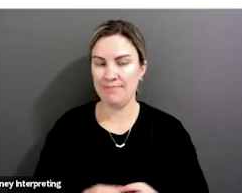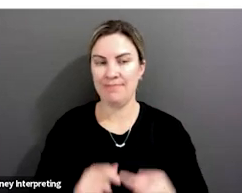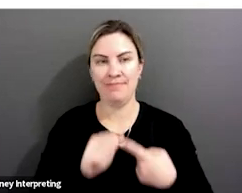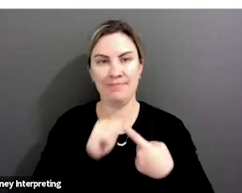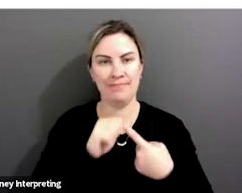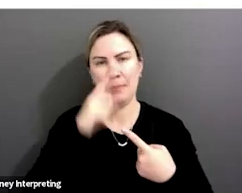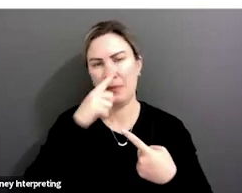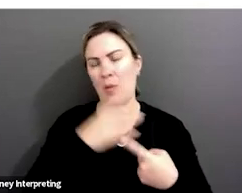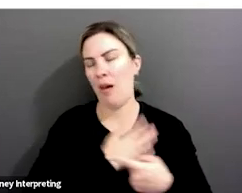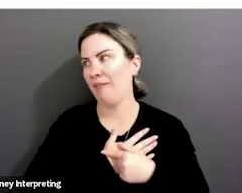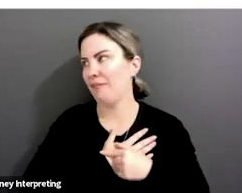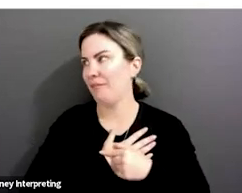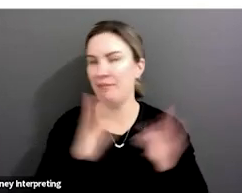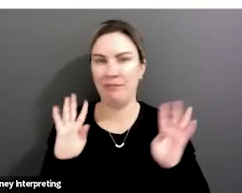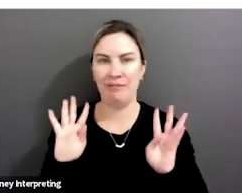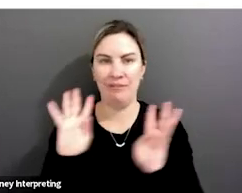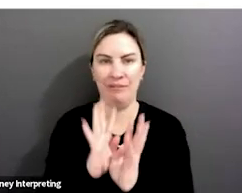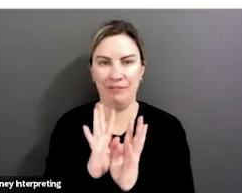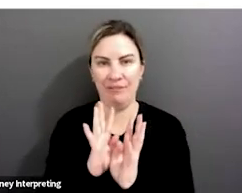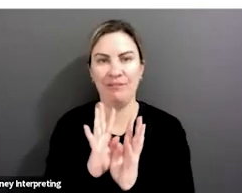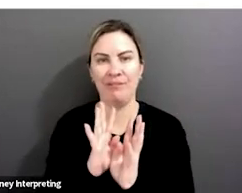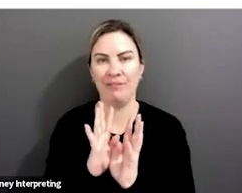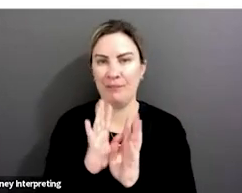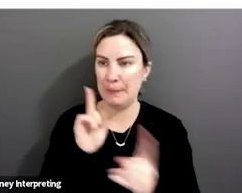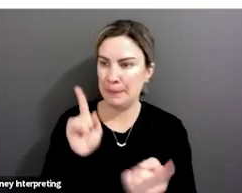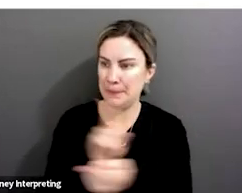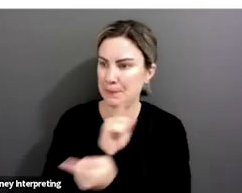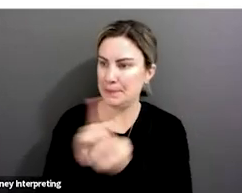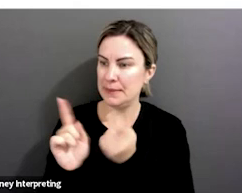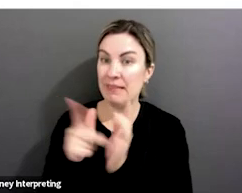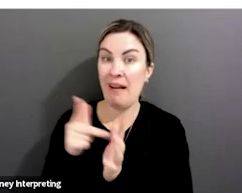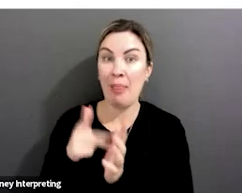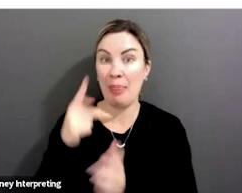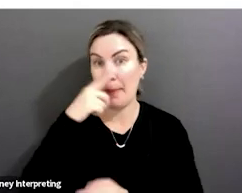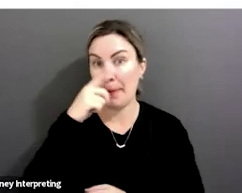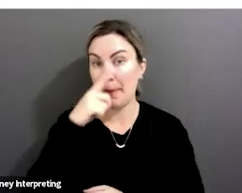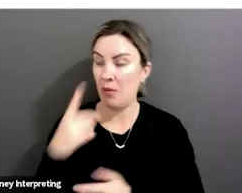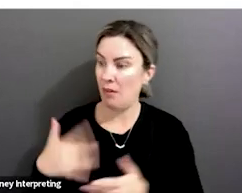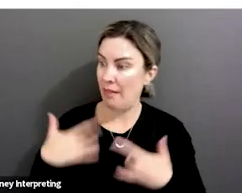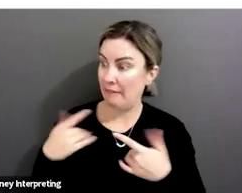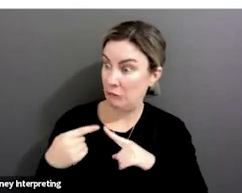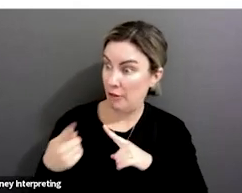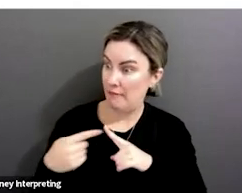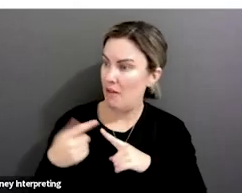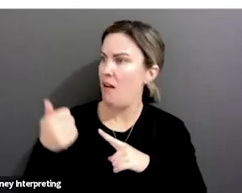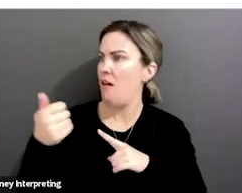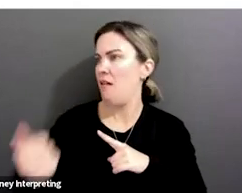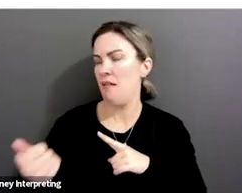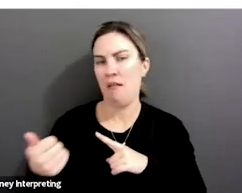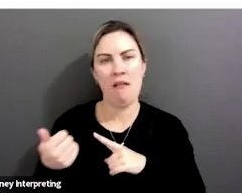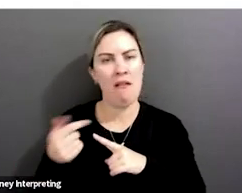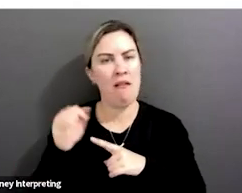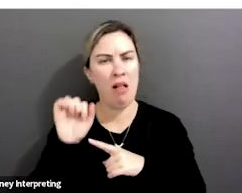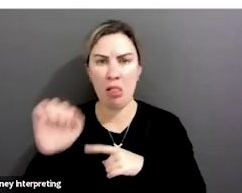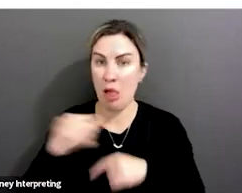People loved coming together, and they loved meeting people that lived, worked and played near them in roles